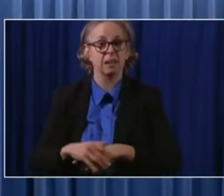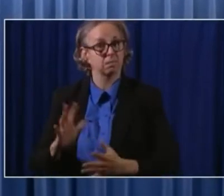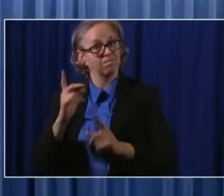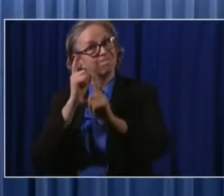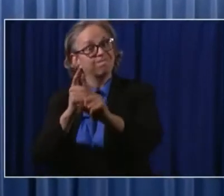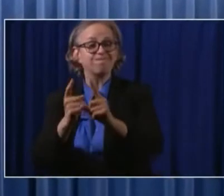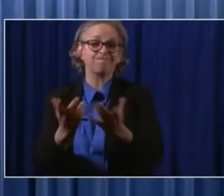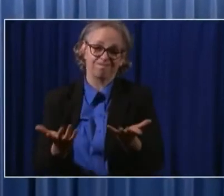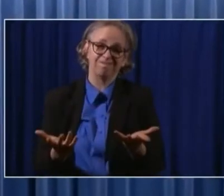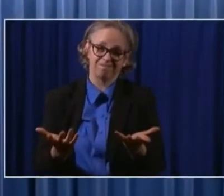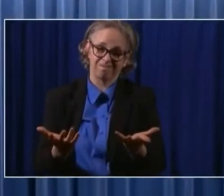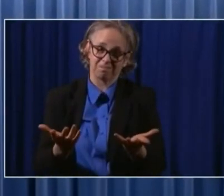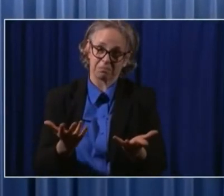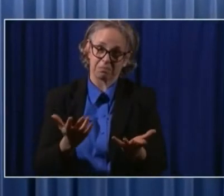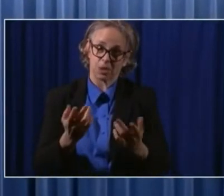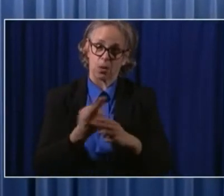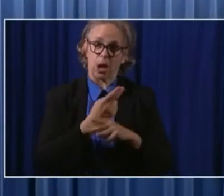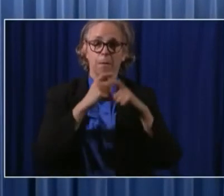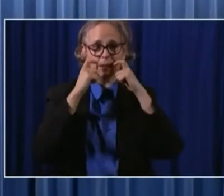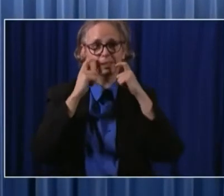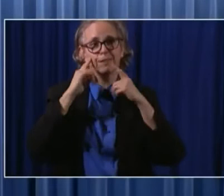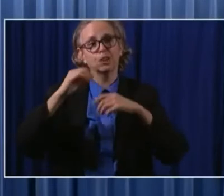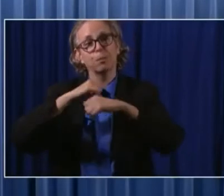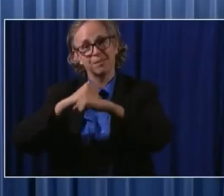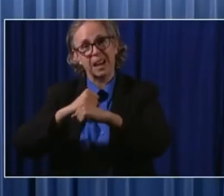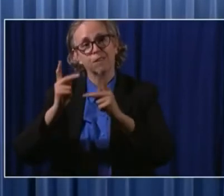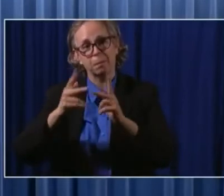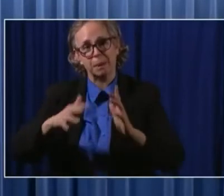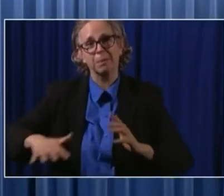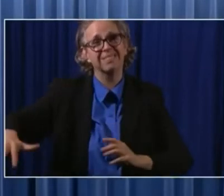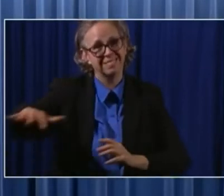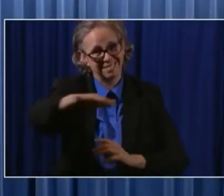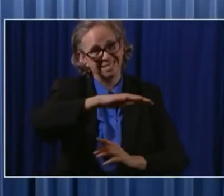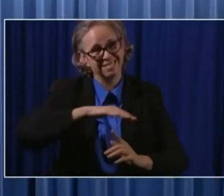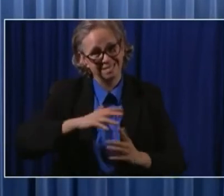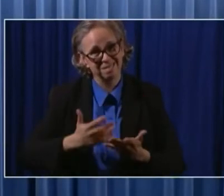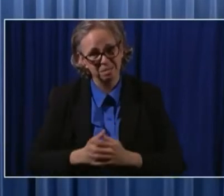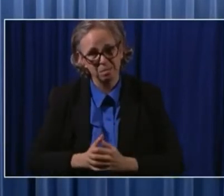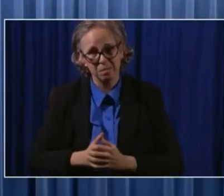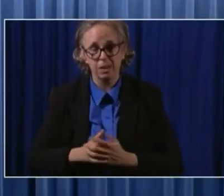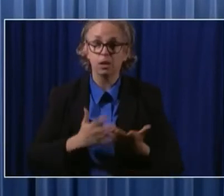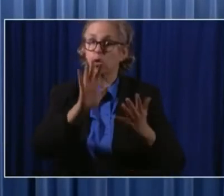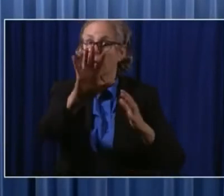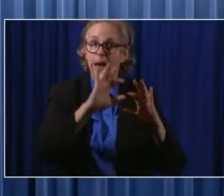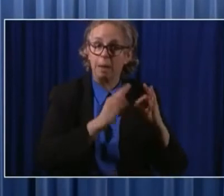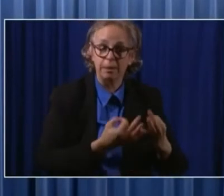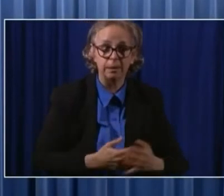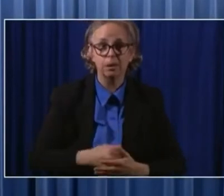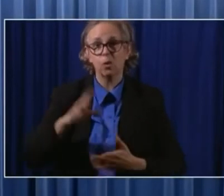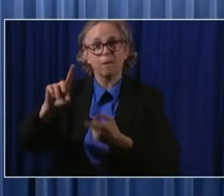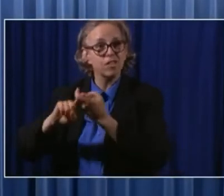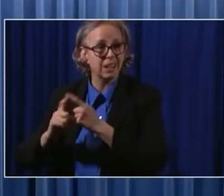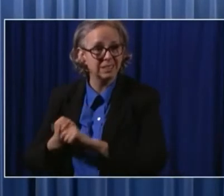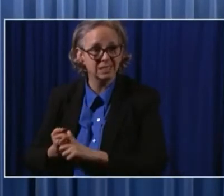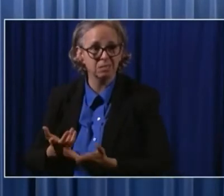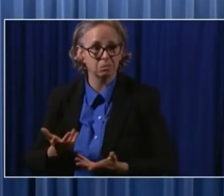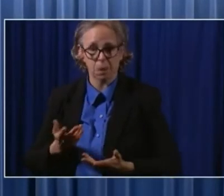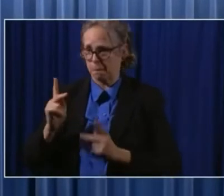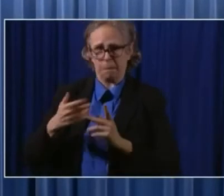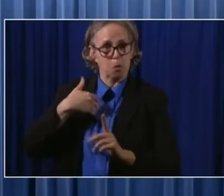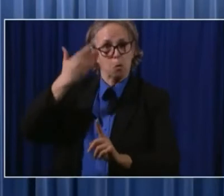loved ones and coworkers and strangers alike. We do it to protect lives and livelihoods so that we can continue to have an